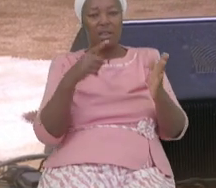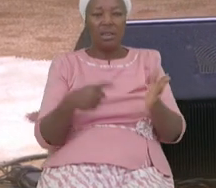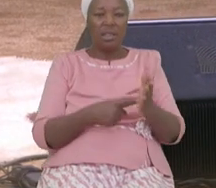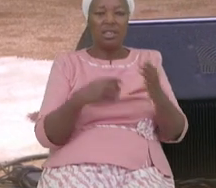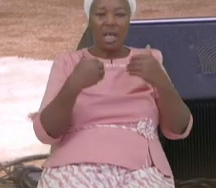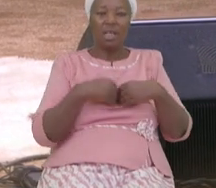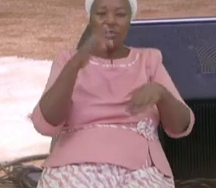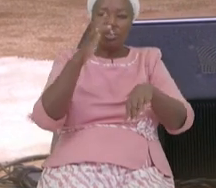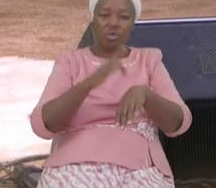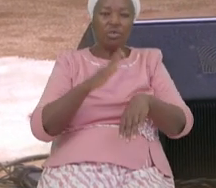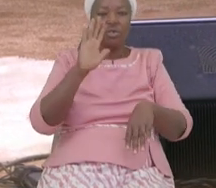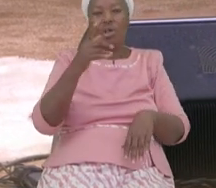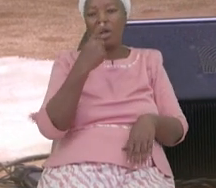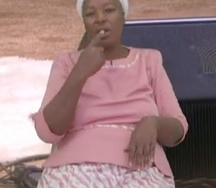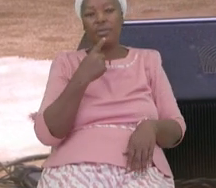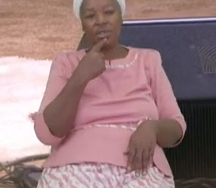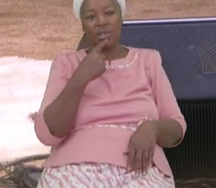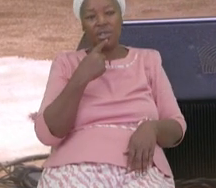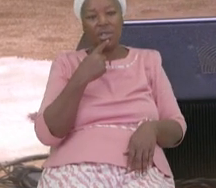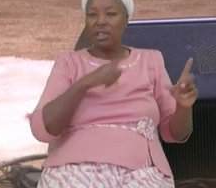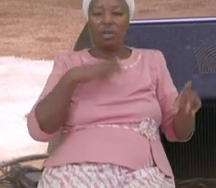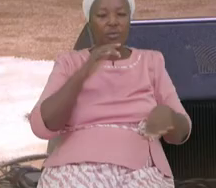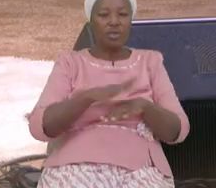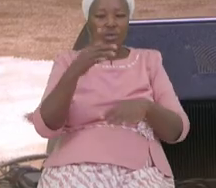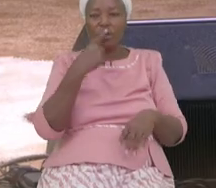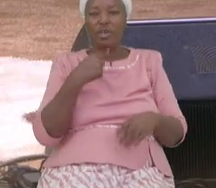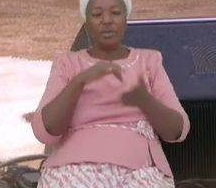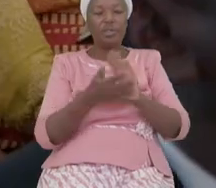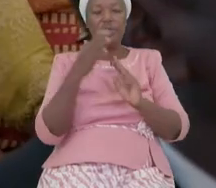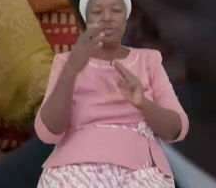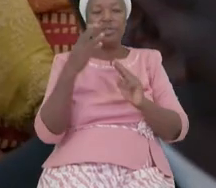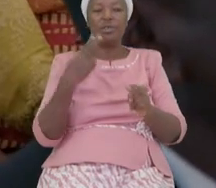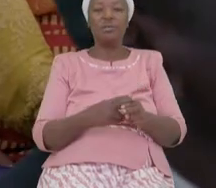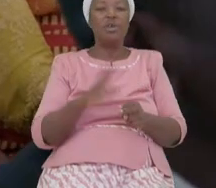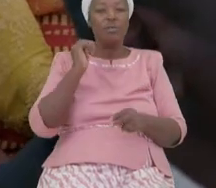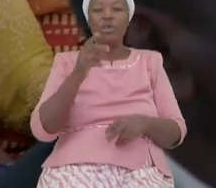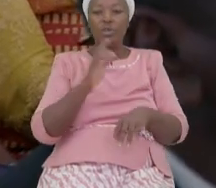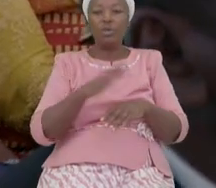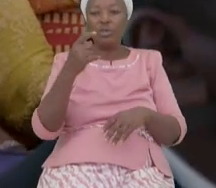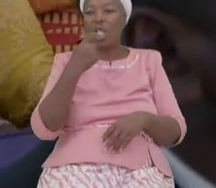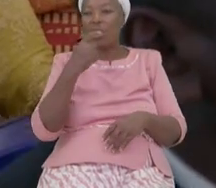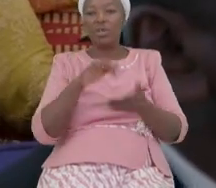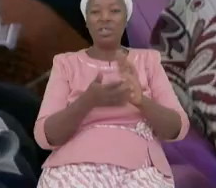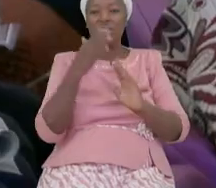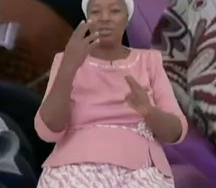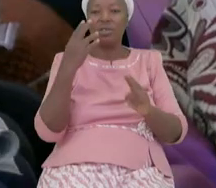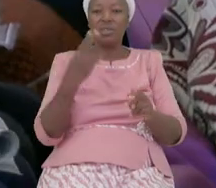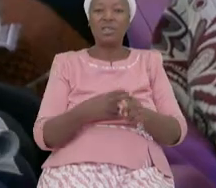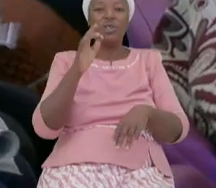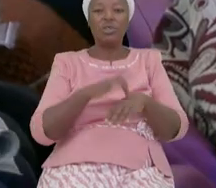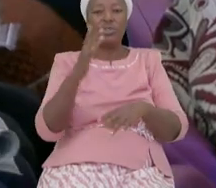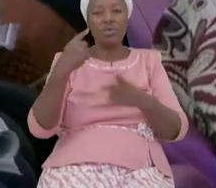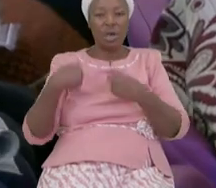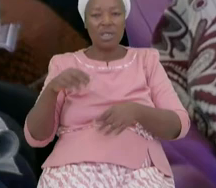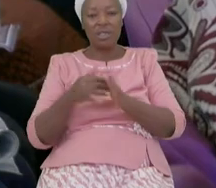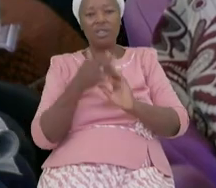has touched thy lips. The Lord will touch your lips, will touch your tongue, will touch your